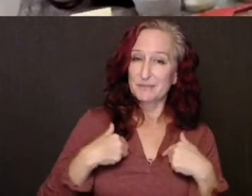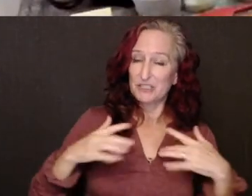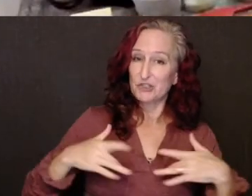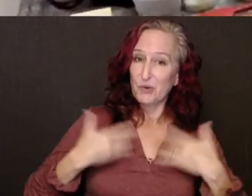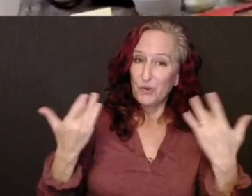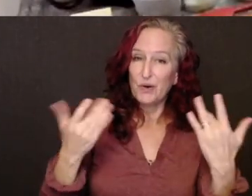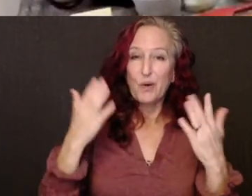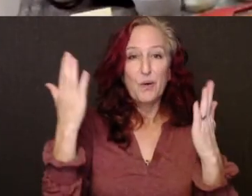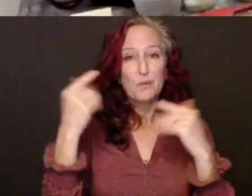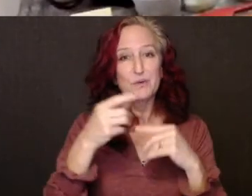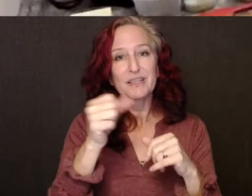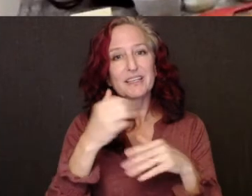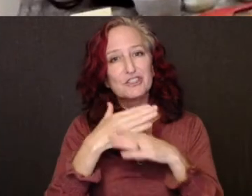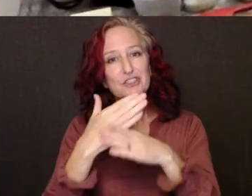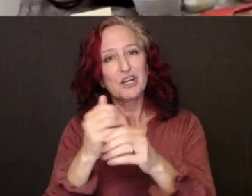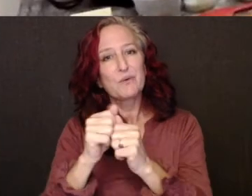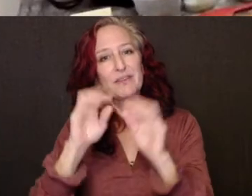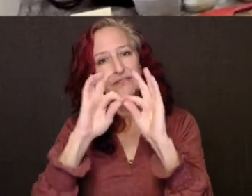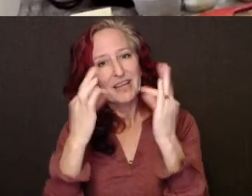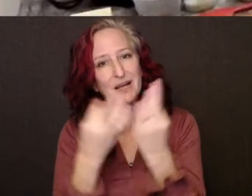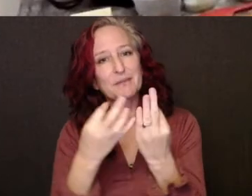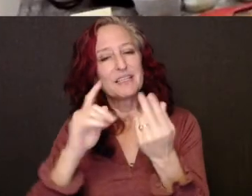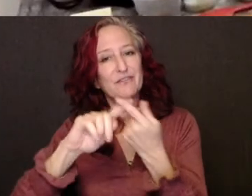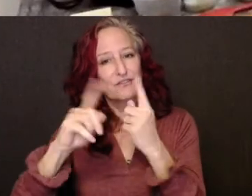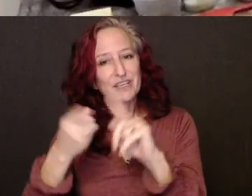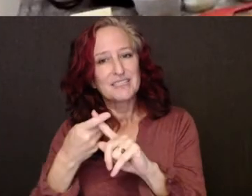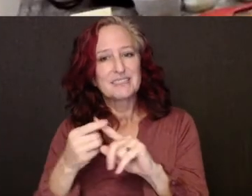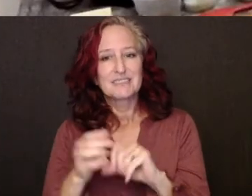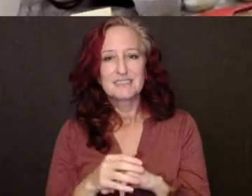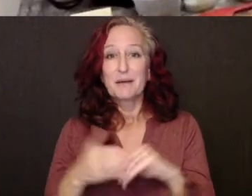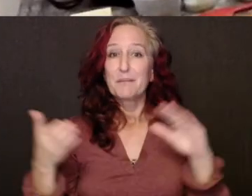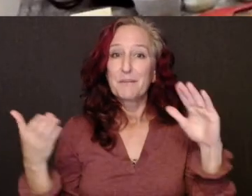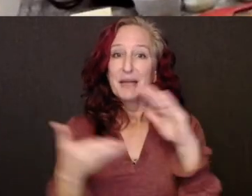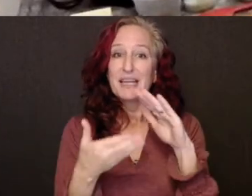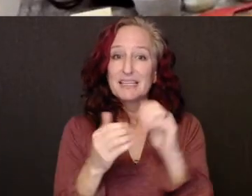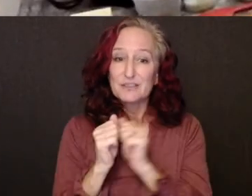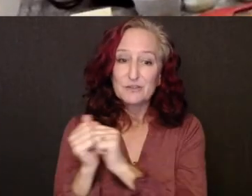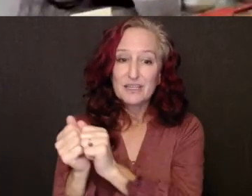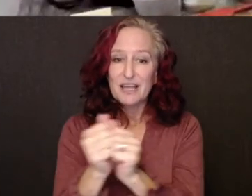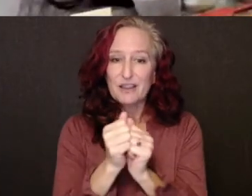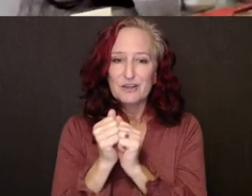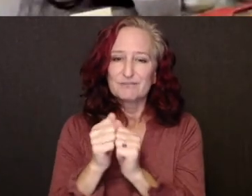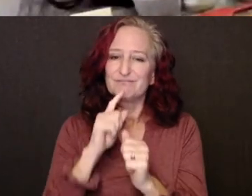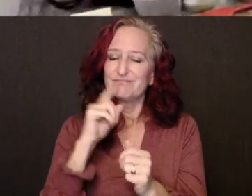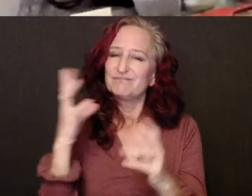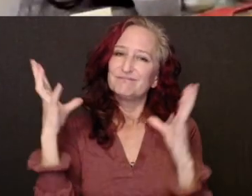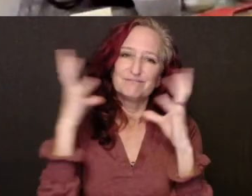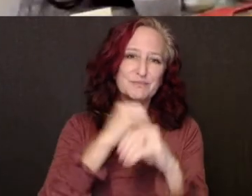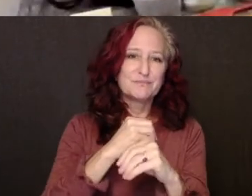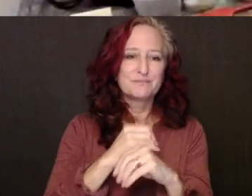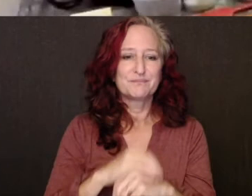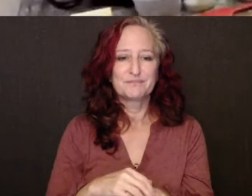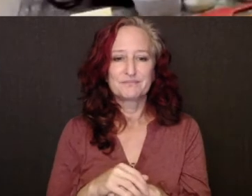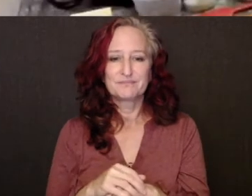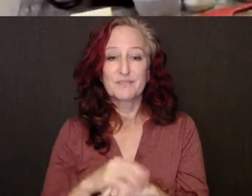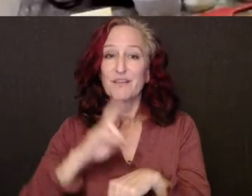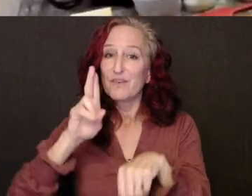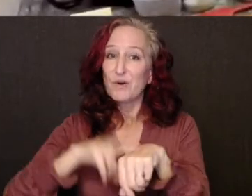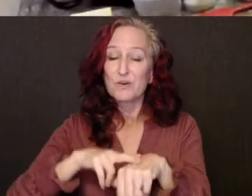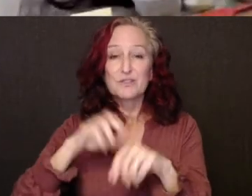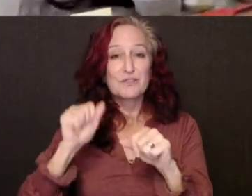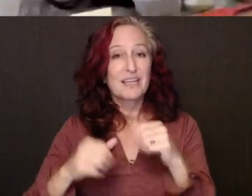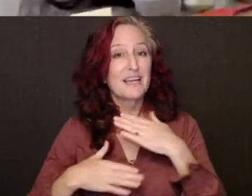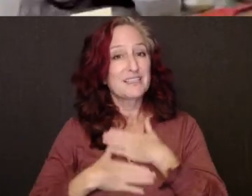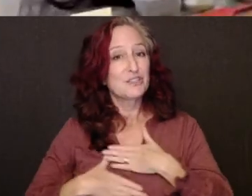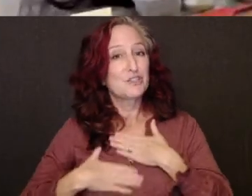if you do, please make sure you tag us, and I would love to see how they live out there. Baking brings me a lot of joy, and